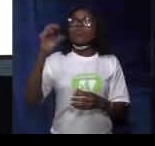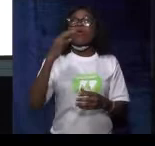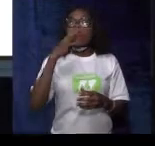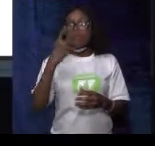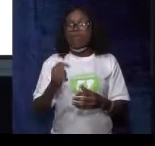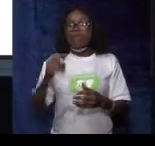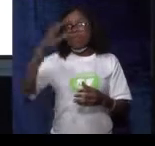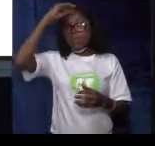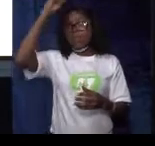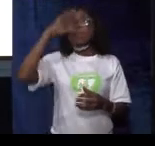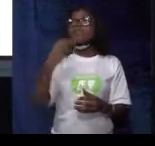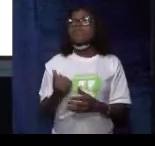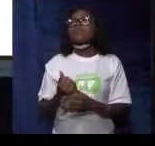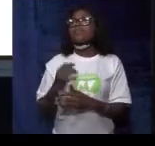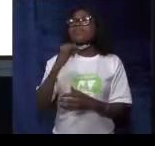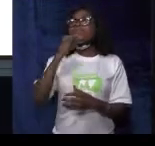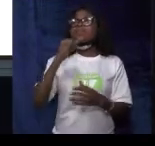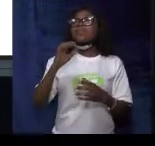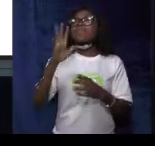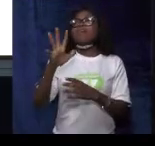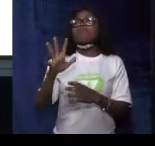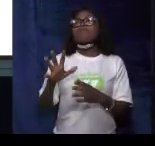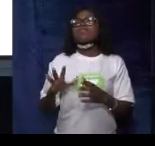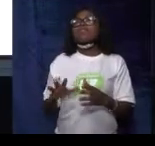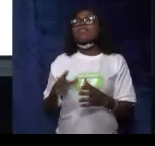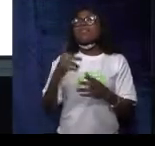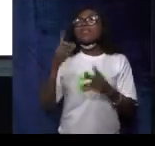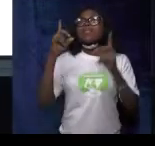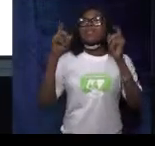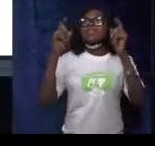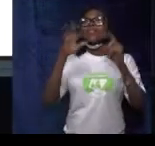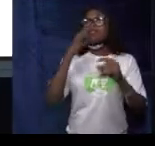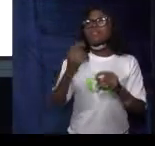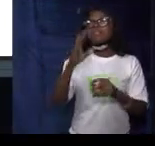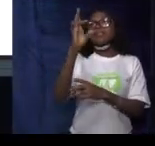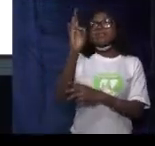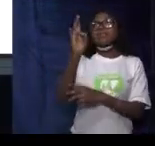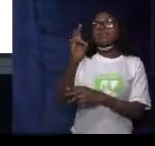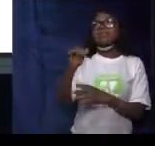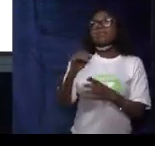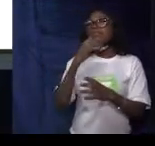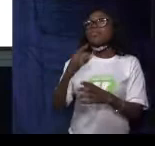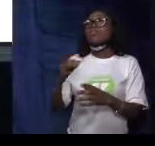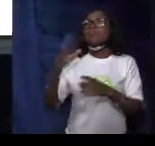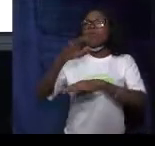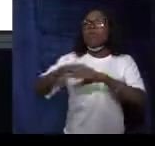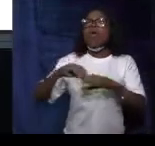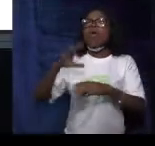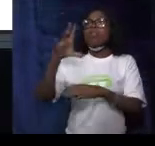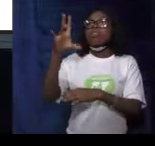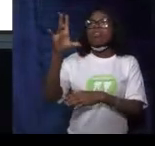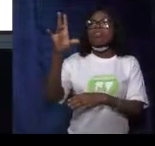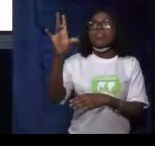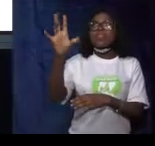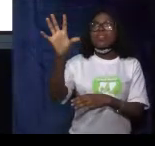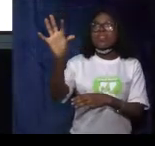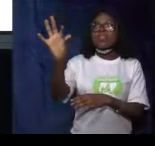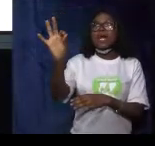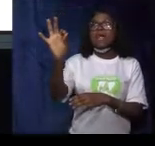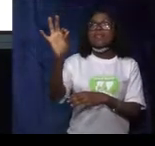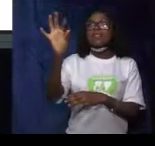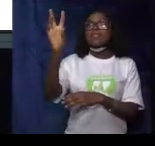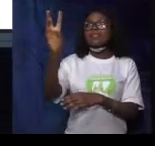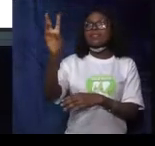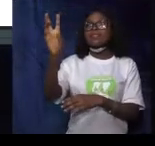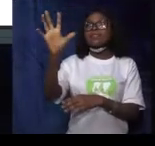score of a boy in 5 tests is 7. Now we know the mean or the average. In each of the tests is called 9, 6,